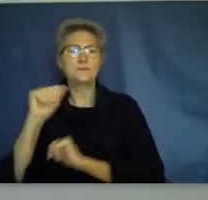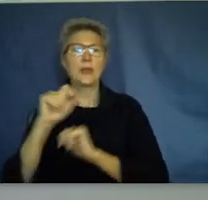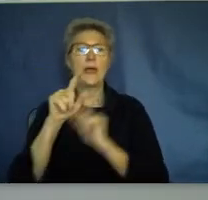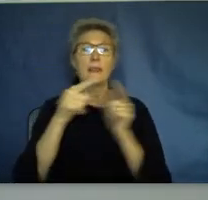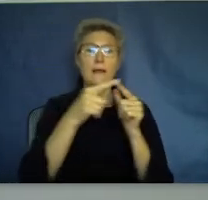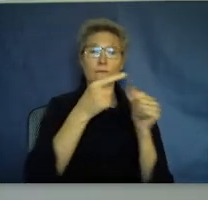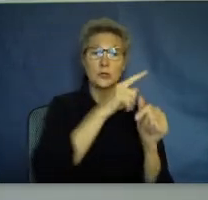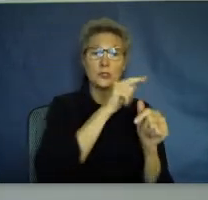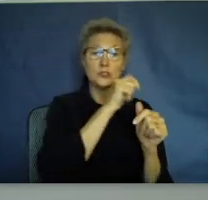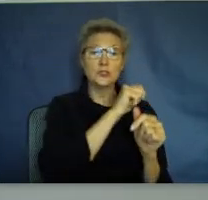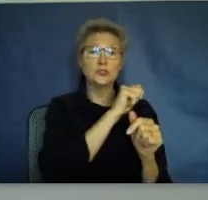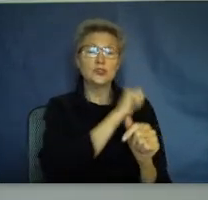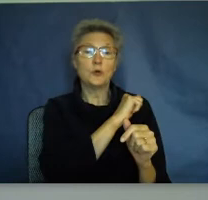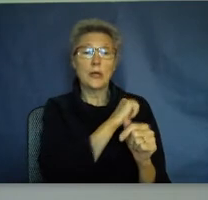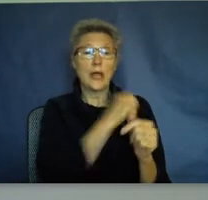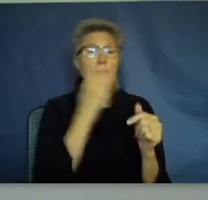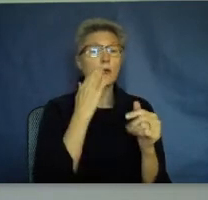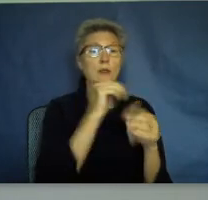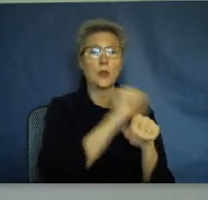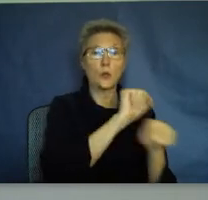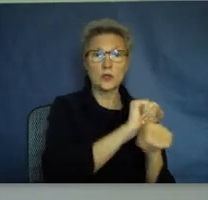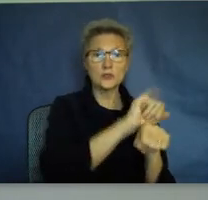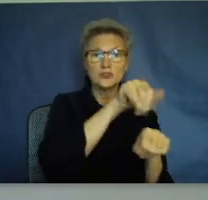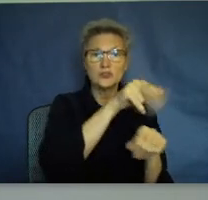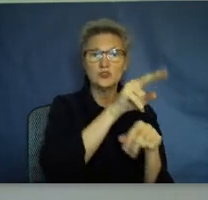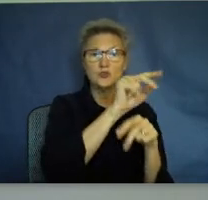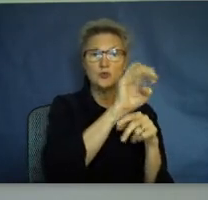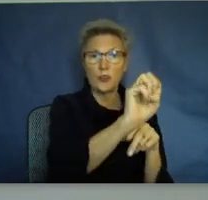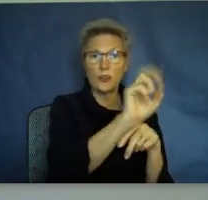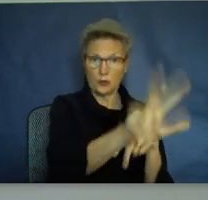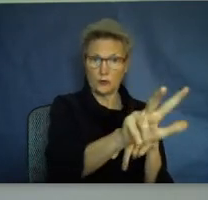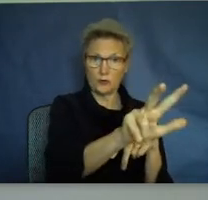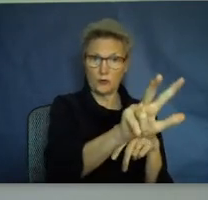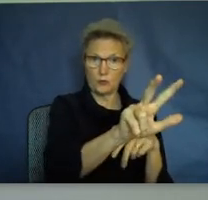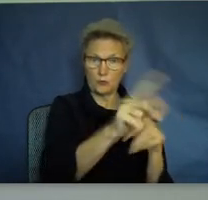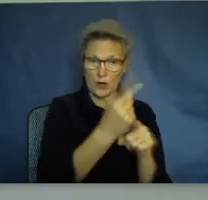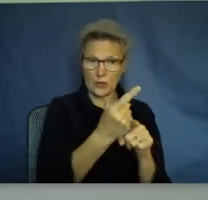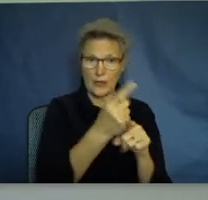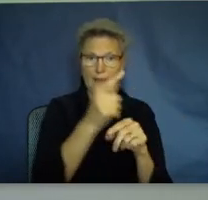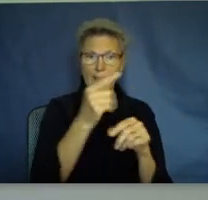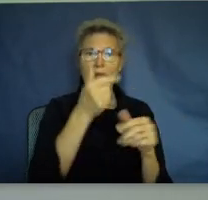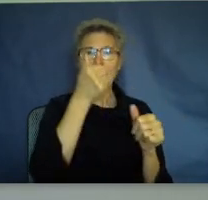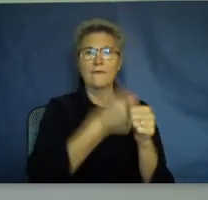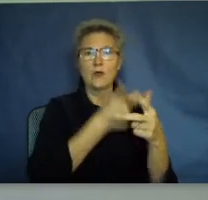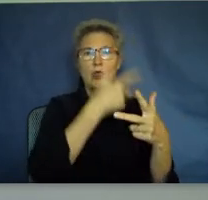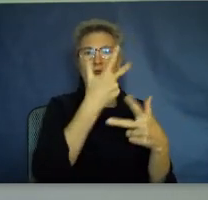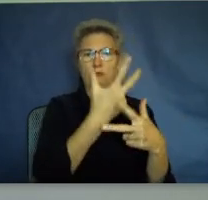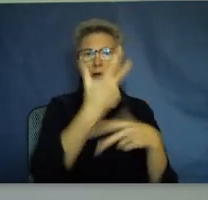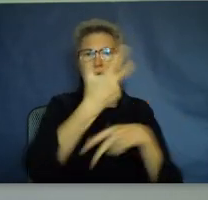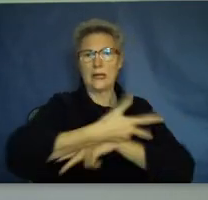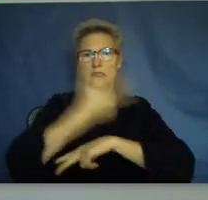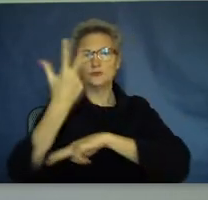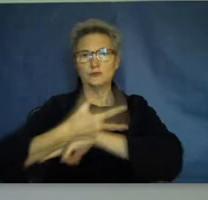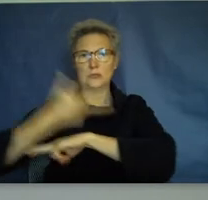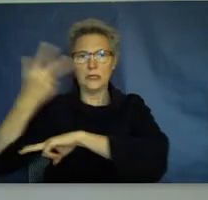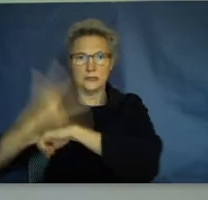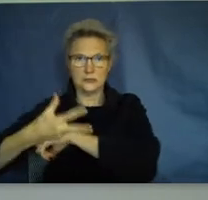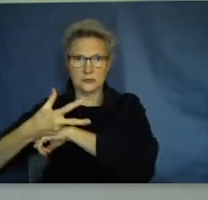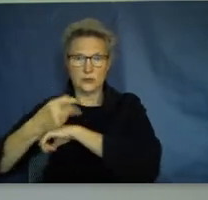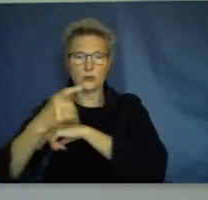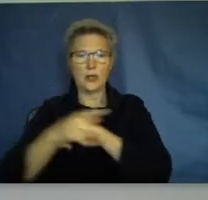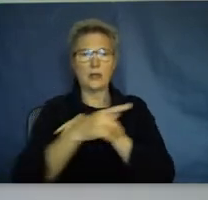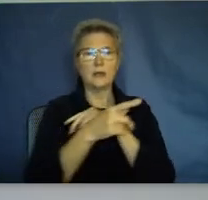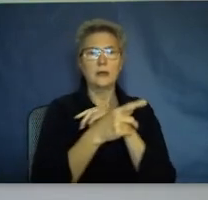And for Tony, I know that he works on June 3rd and then every 3 days. So I know I'm looking at my multiples